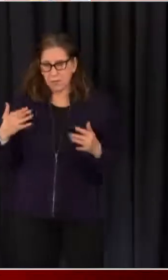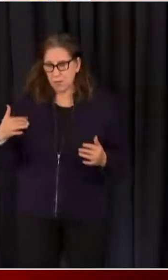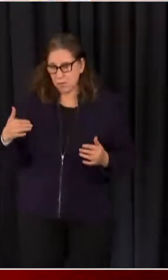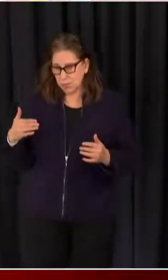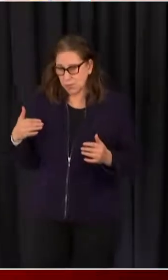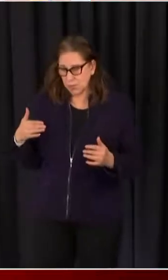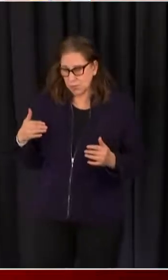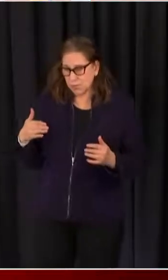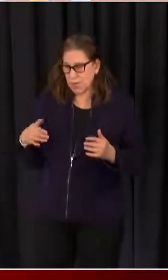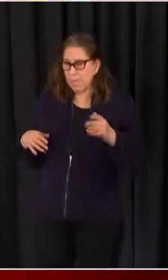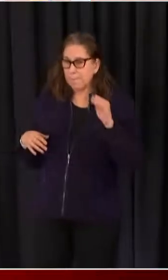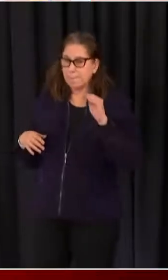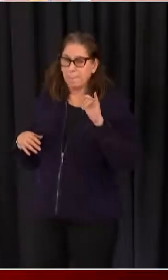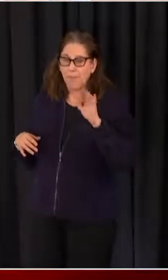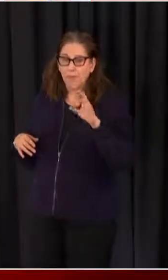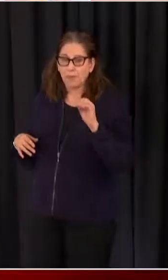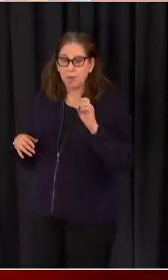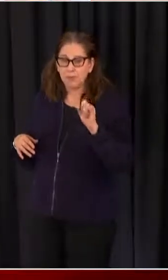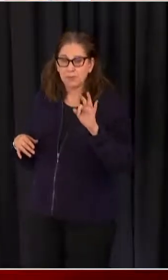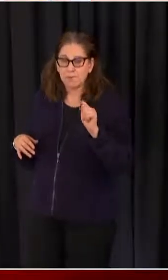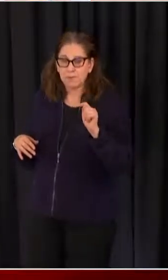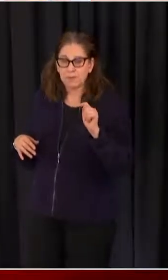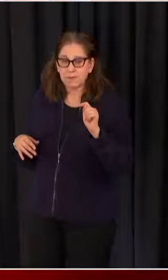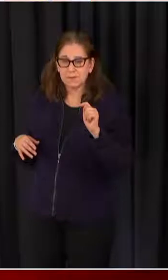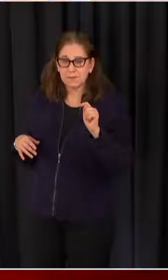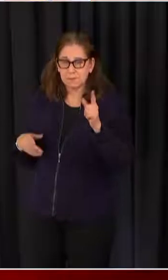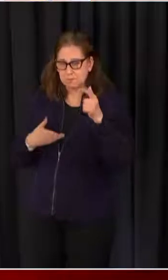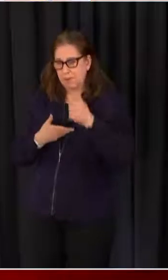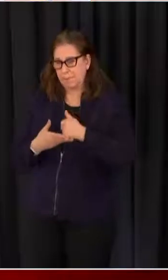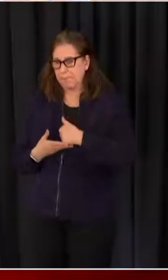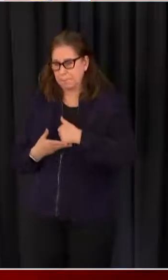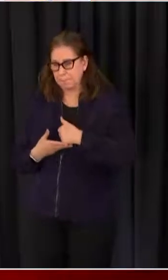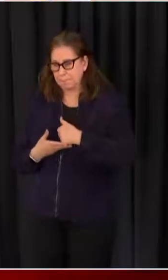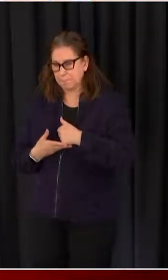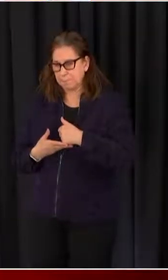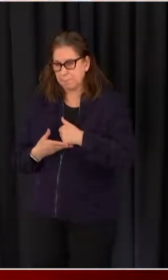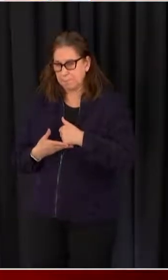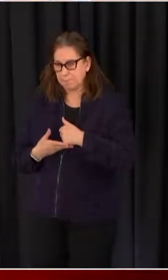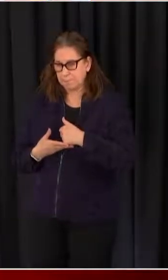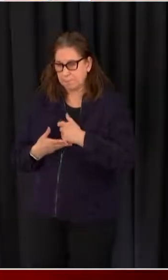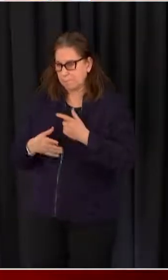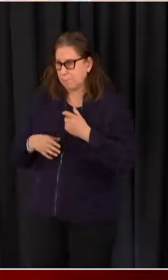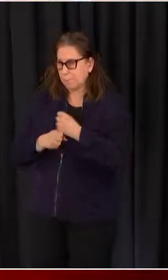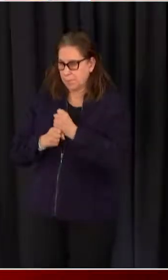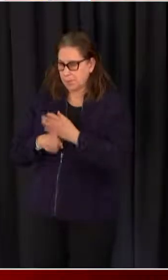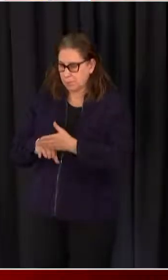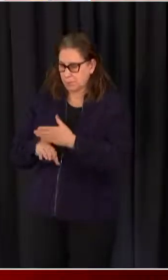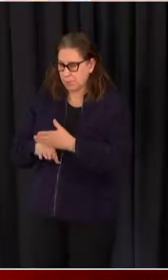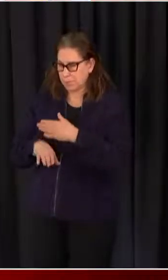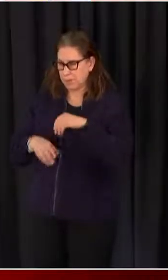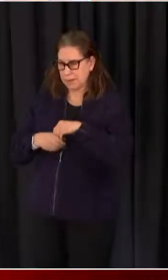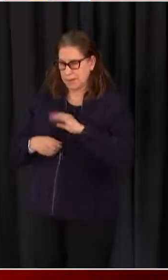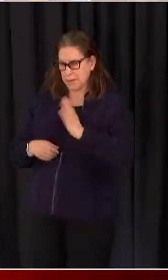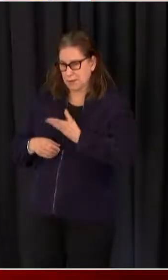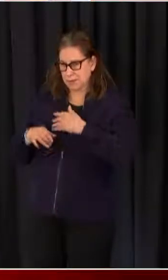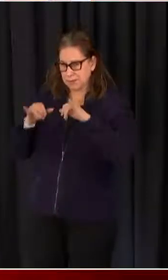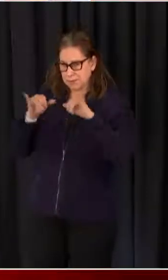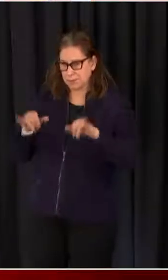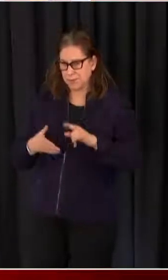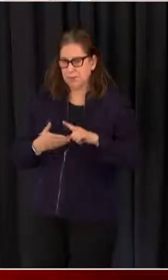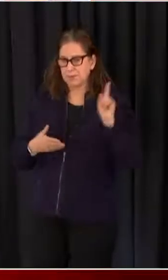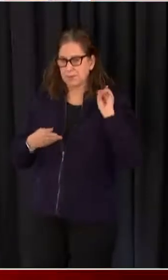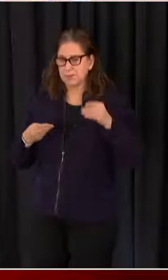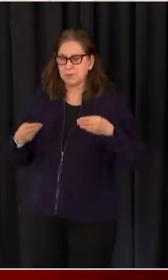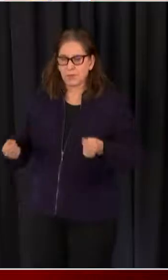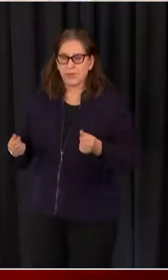platform a little off guard, and I apologize for that. We've made a number of improvements over the past week to make sure that today went very well.